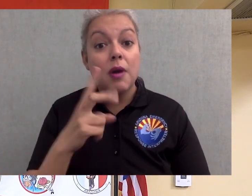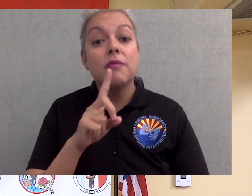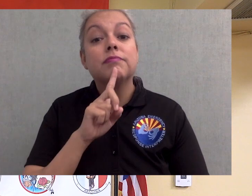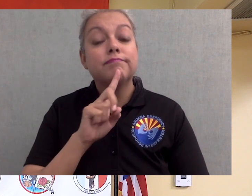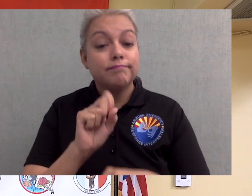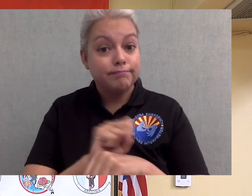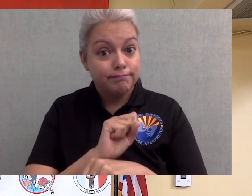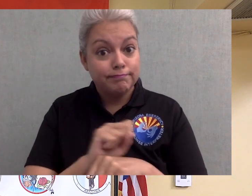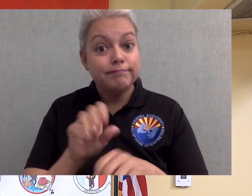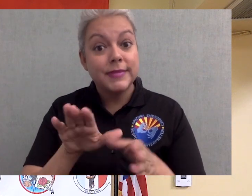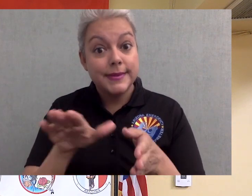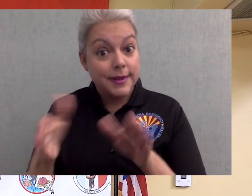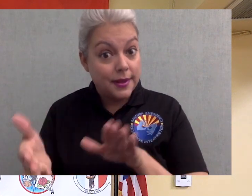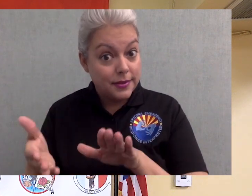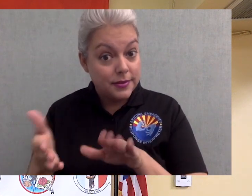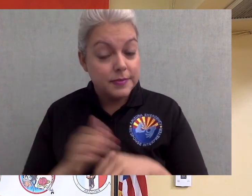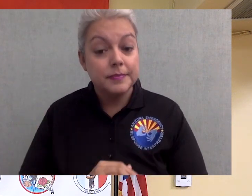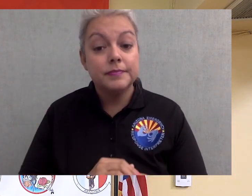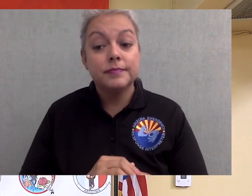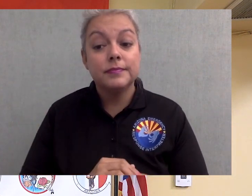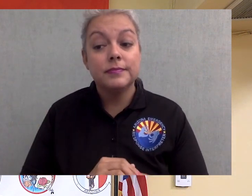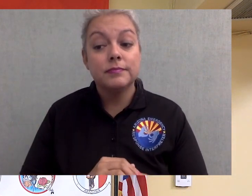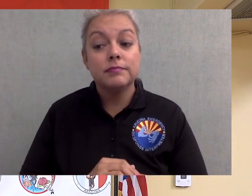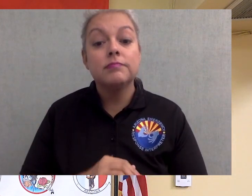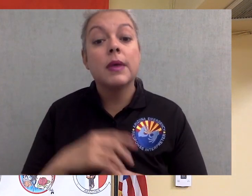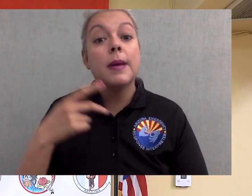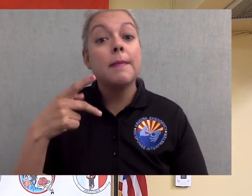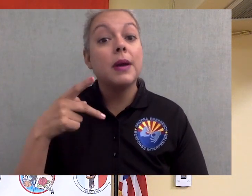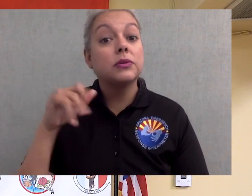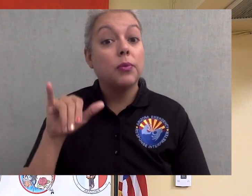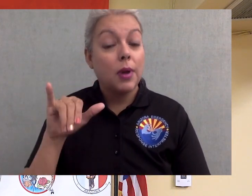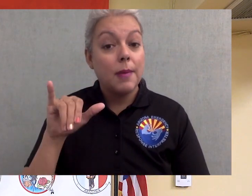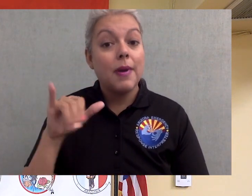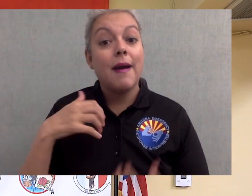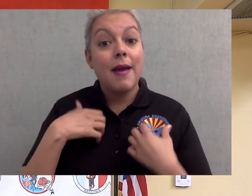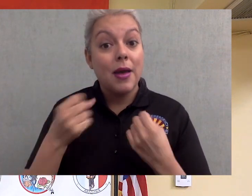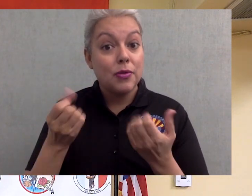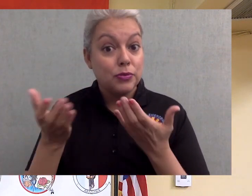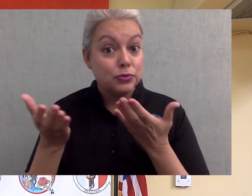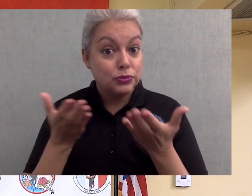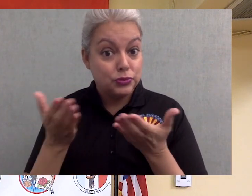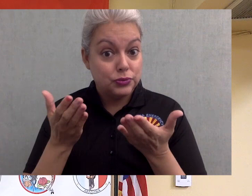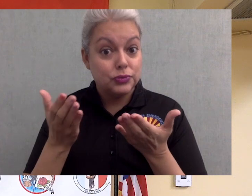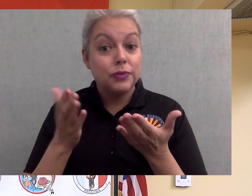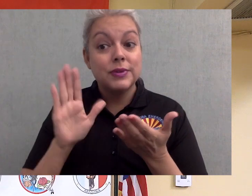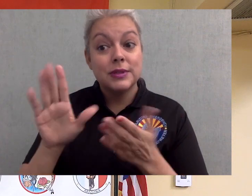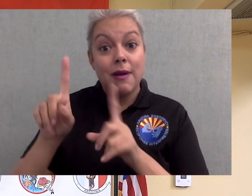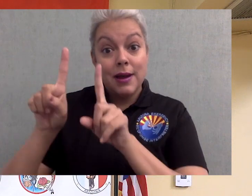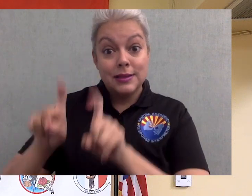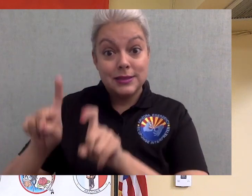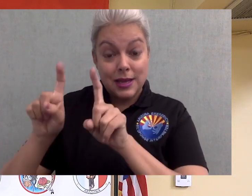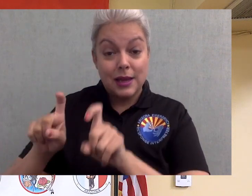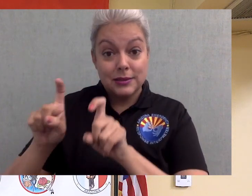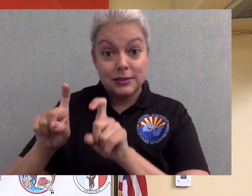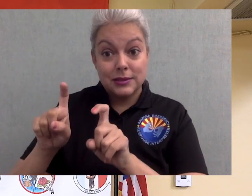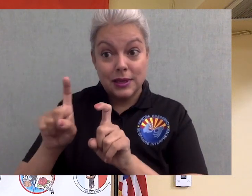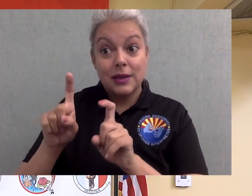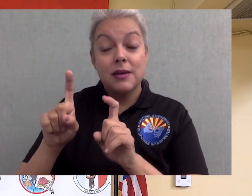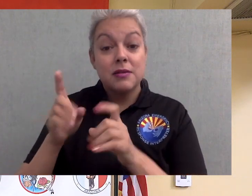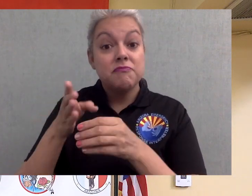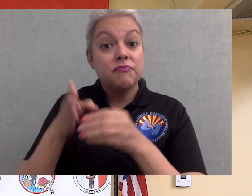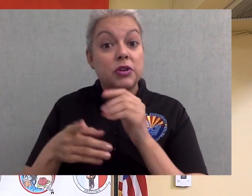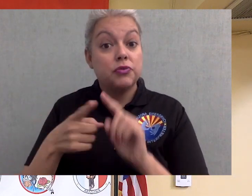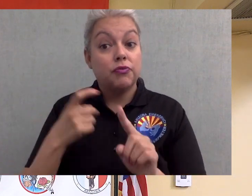deaths. And from the PYT Tribal Health Services Division, testing completed between